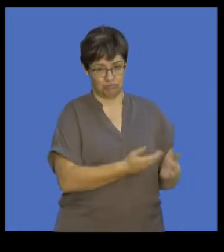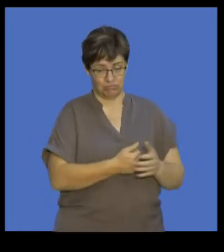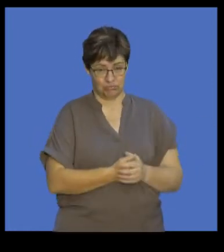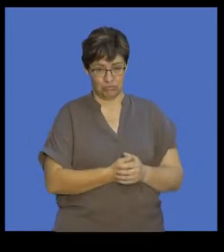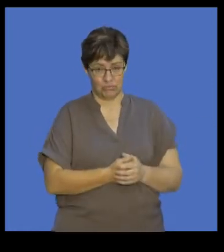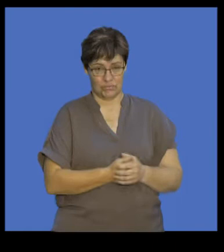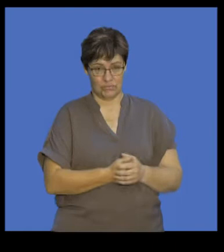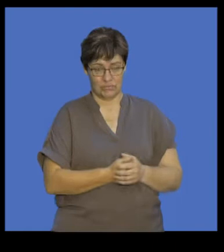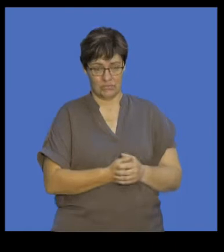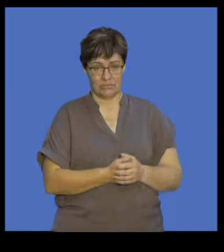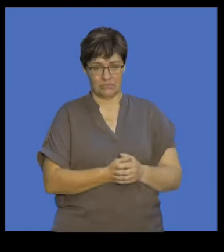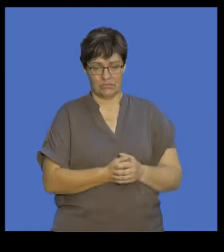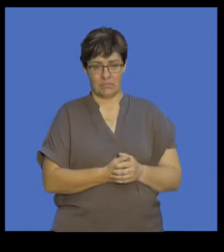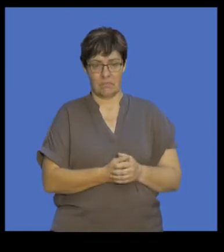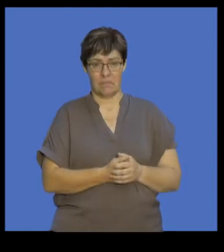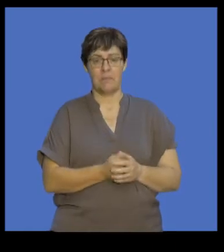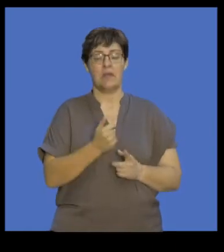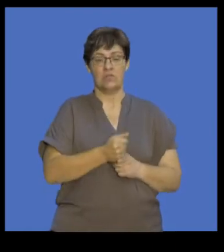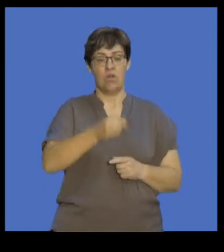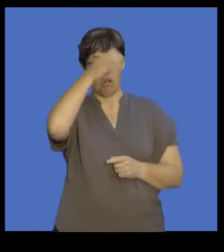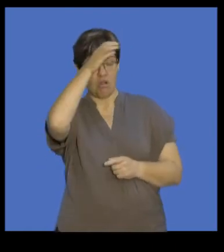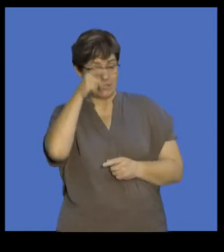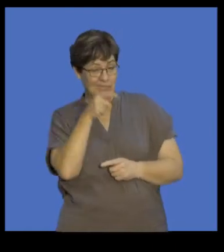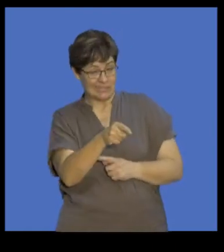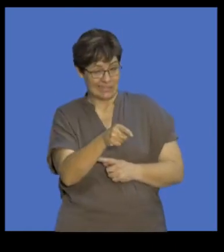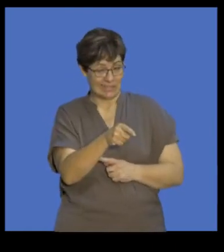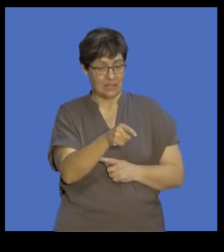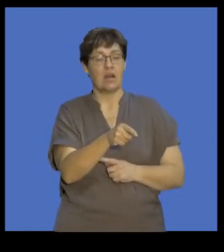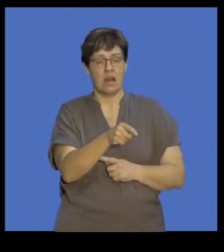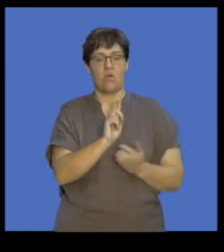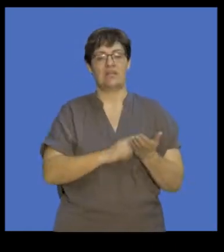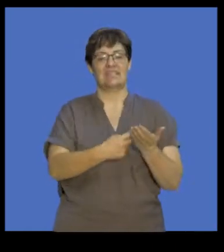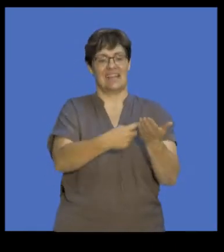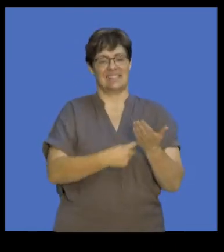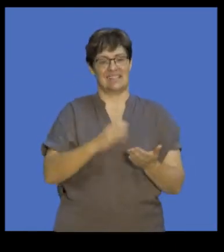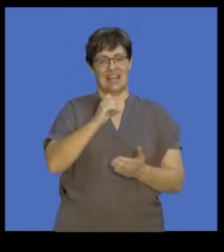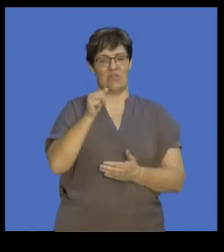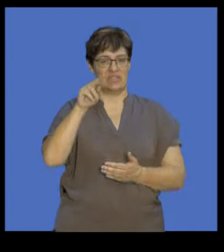the concept of current will be discussed in